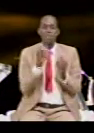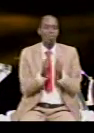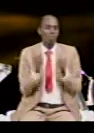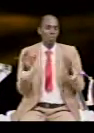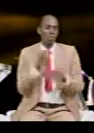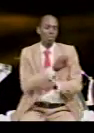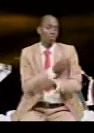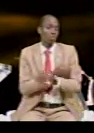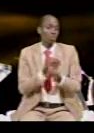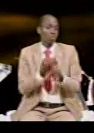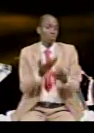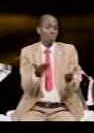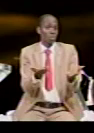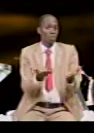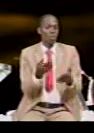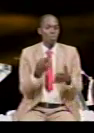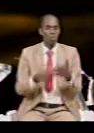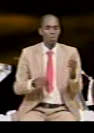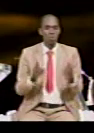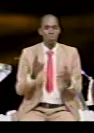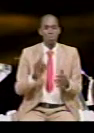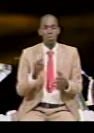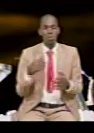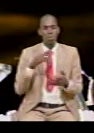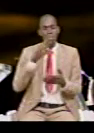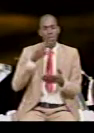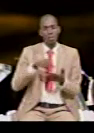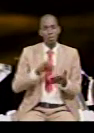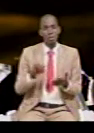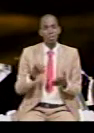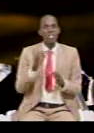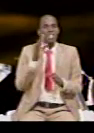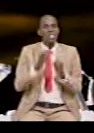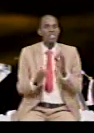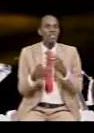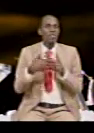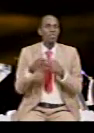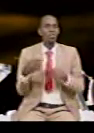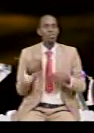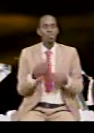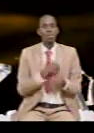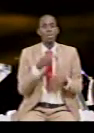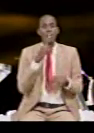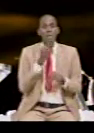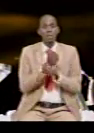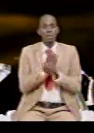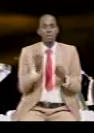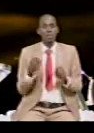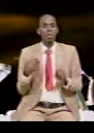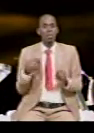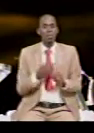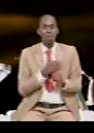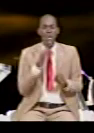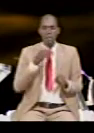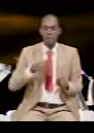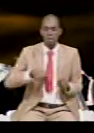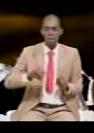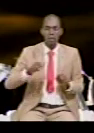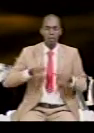verse, if after we are saved, we are still confessing sin